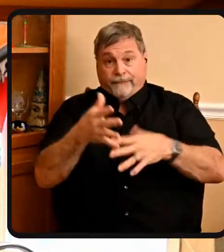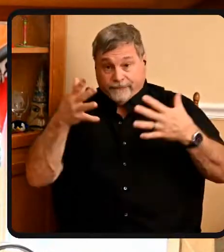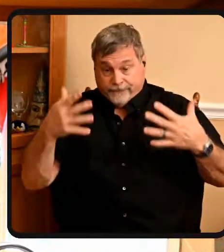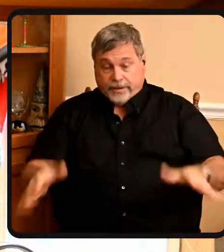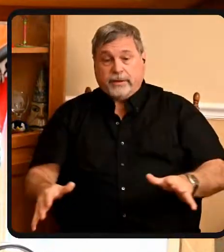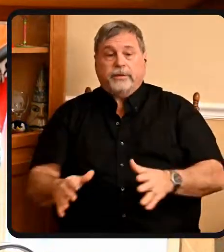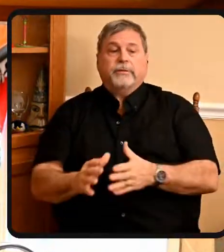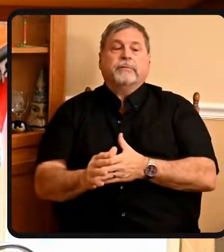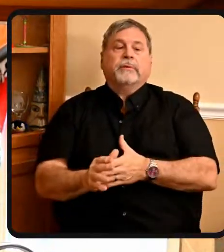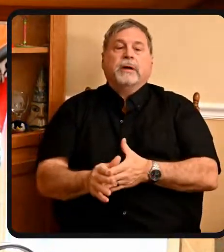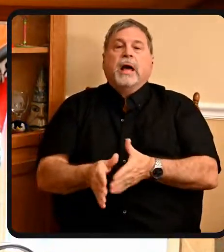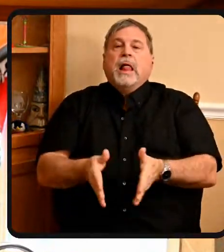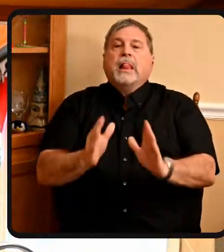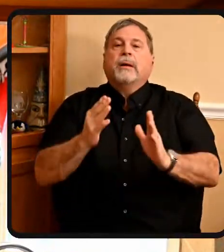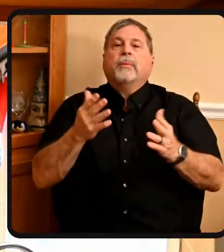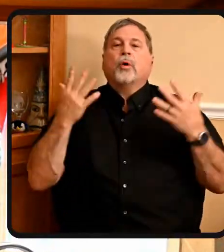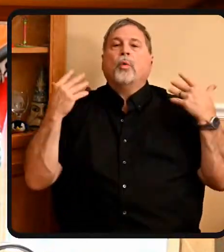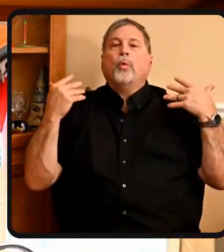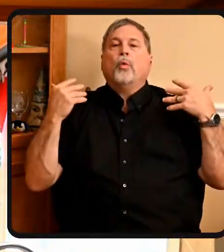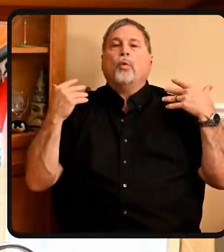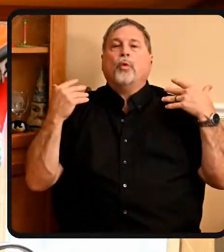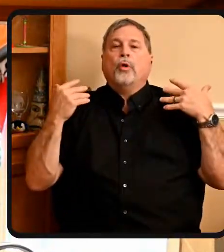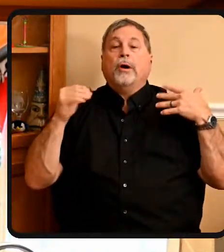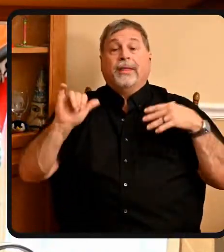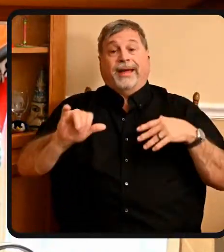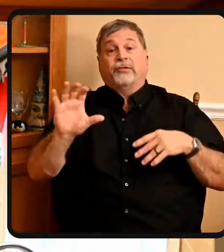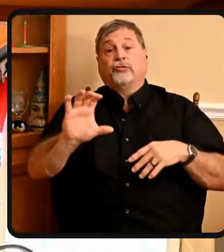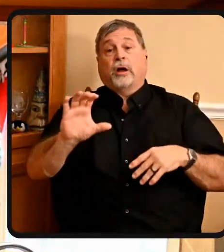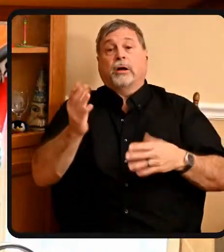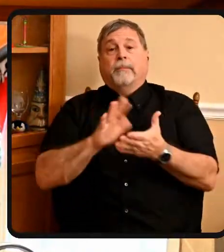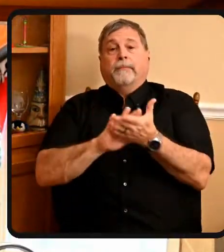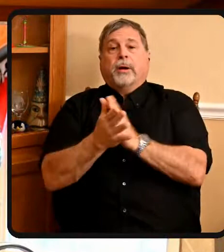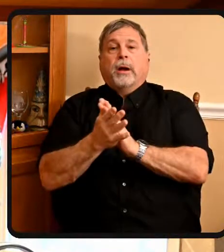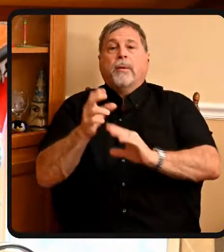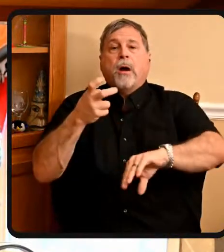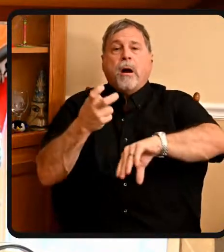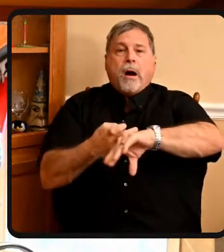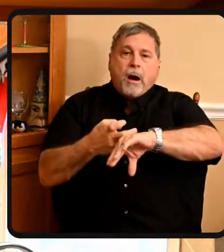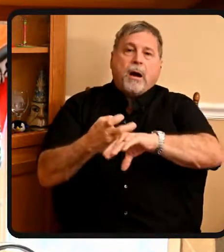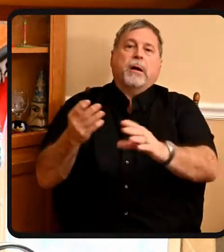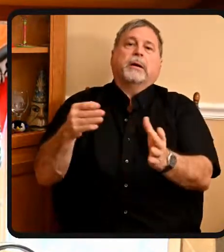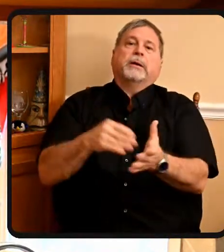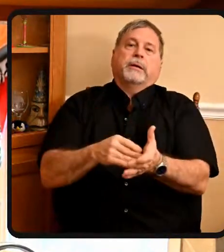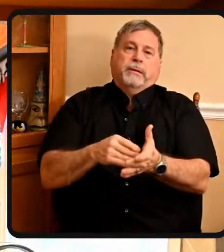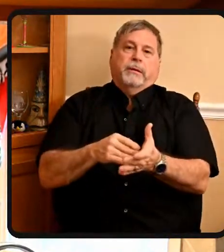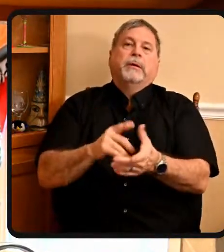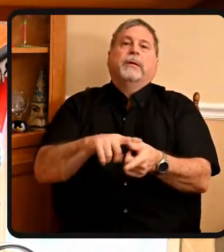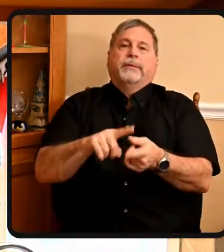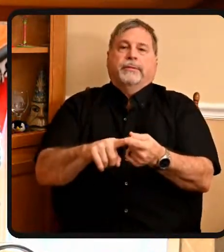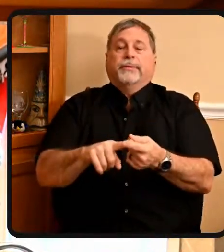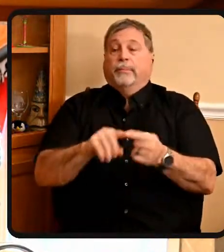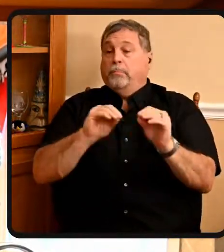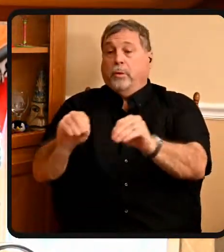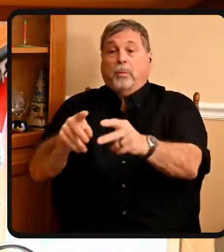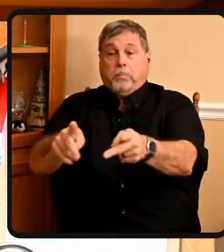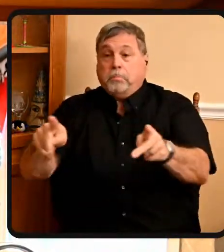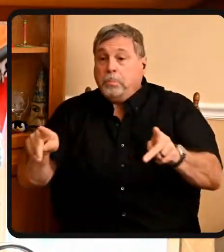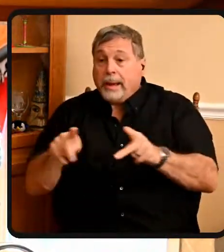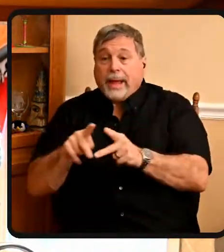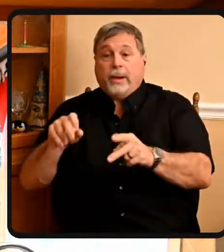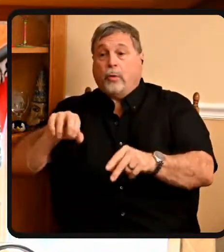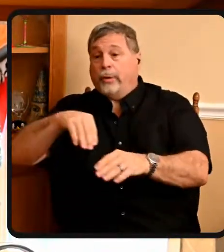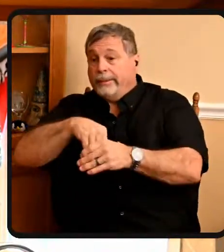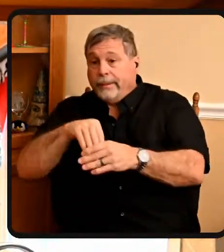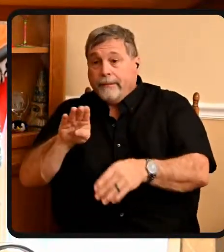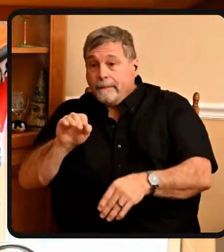And then when you're done with this, just let them cool. That chocolate will become hard again. And then you can put them on a